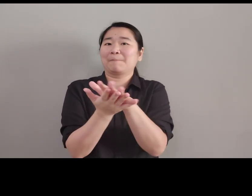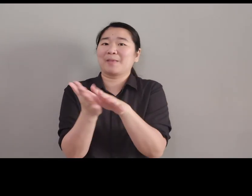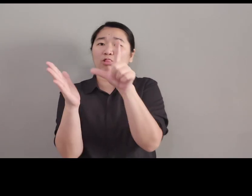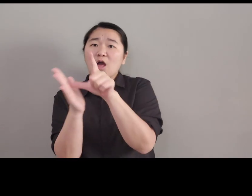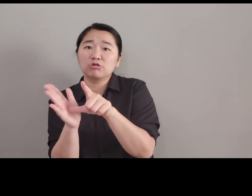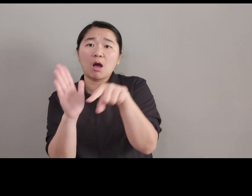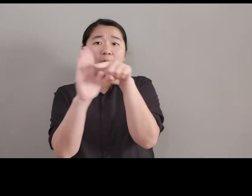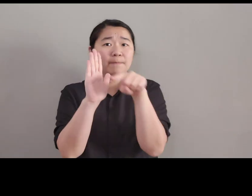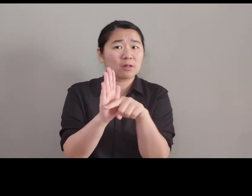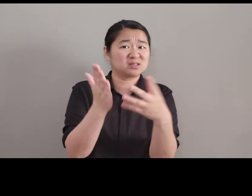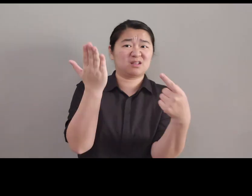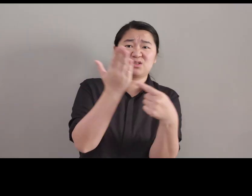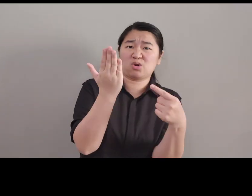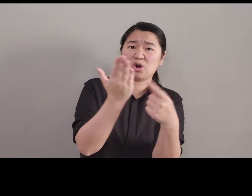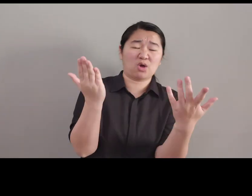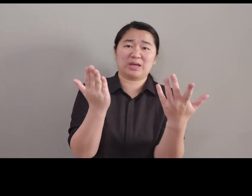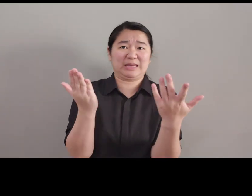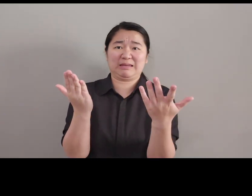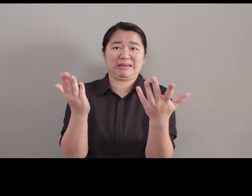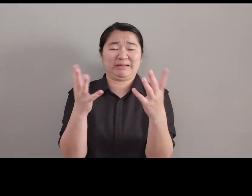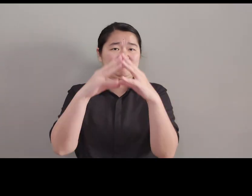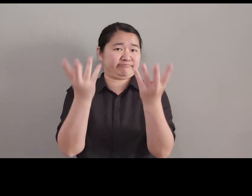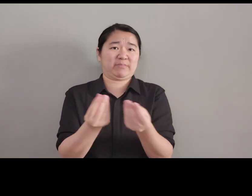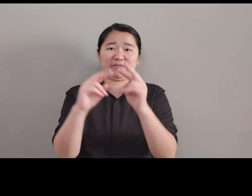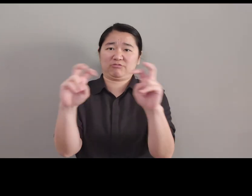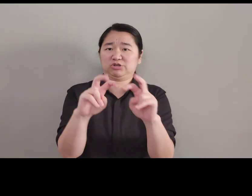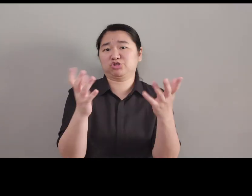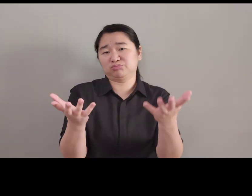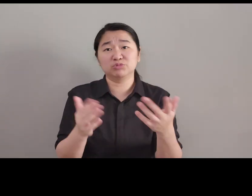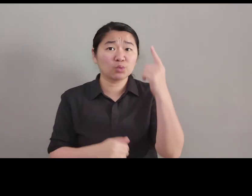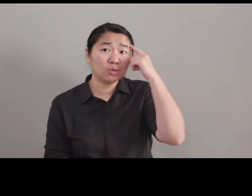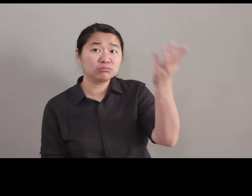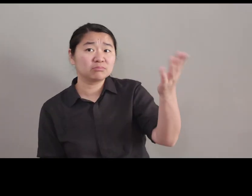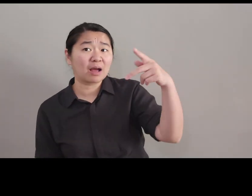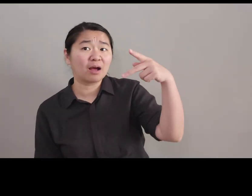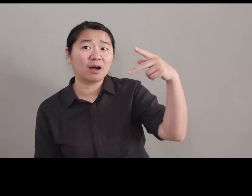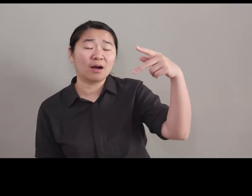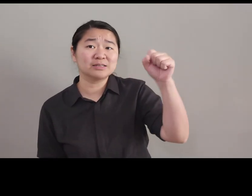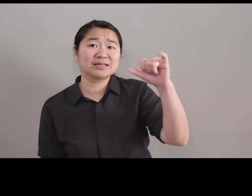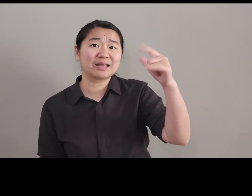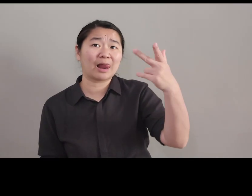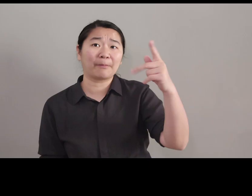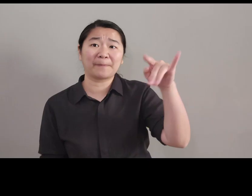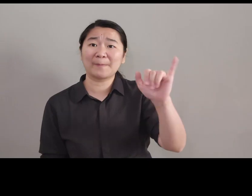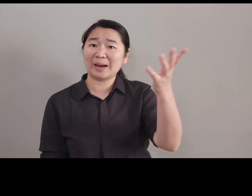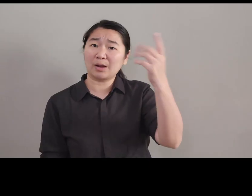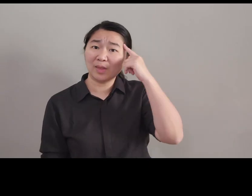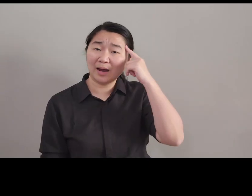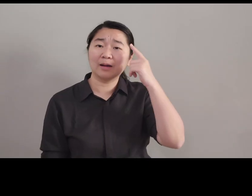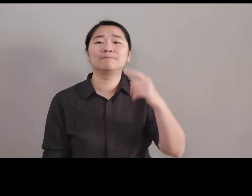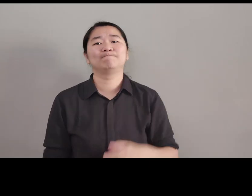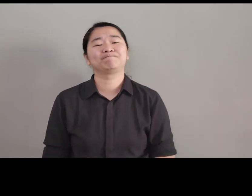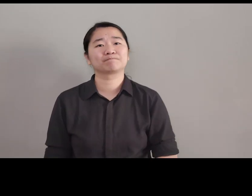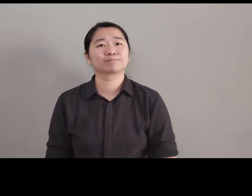technology? I think all three are needed. I don't think that's a doubt. But I think what we really need to do is we need to make accessibility